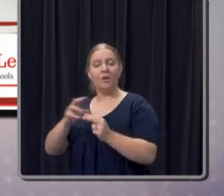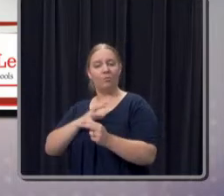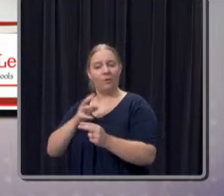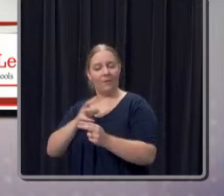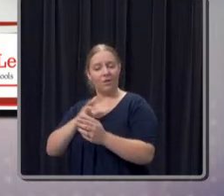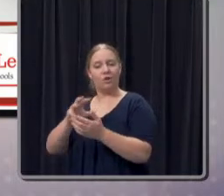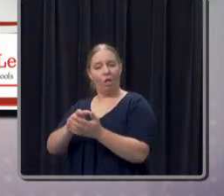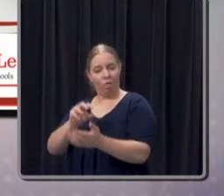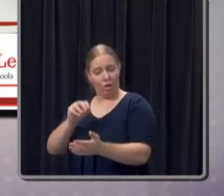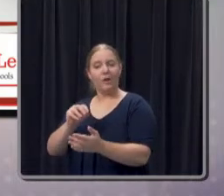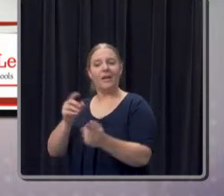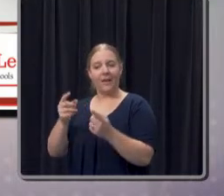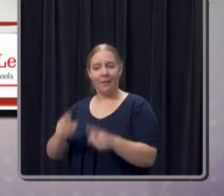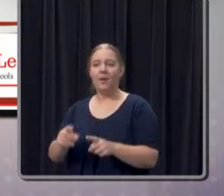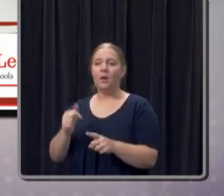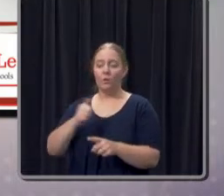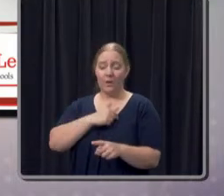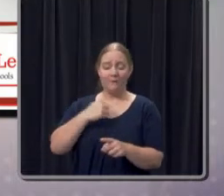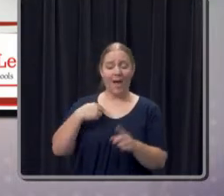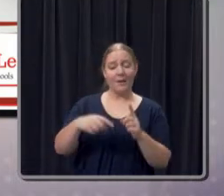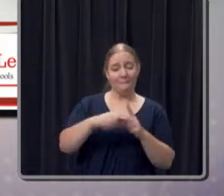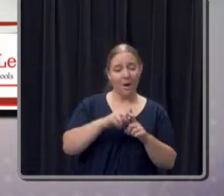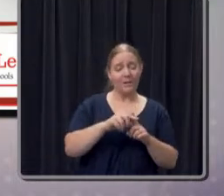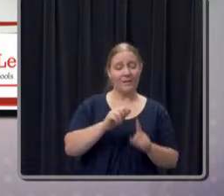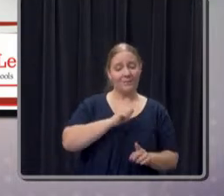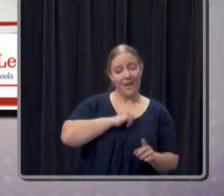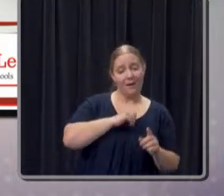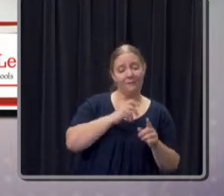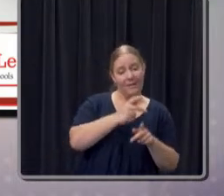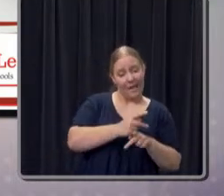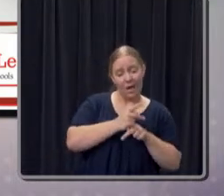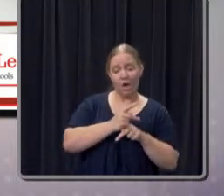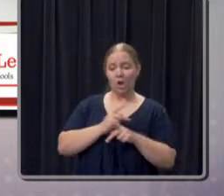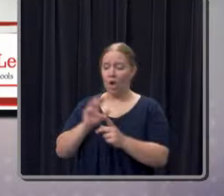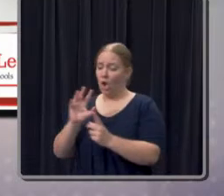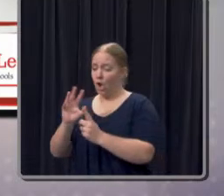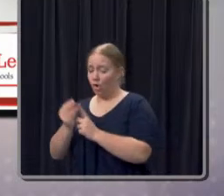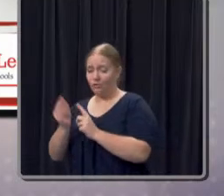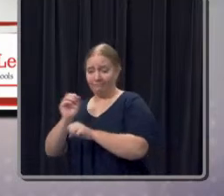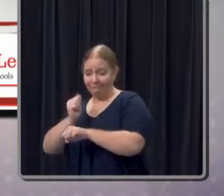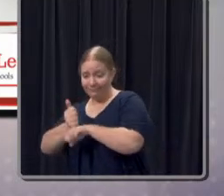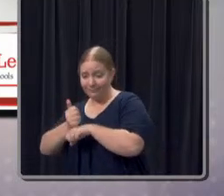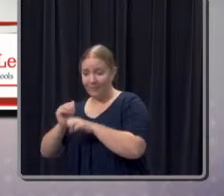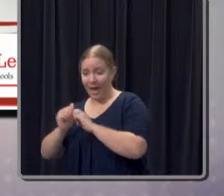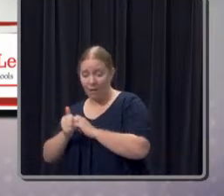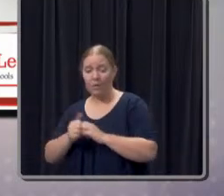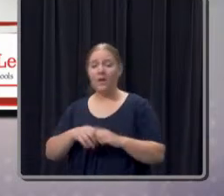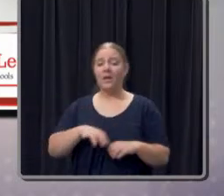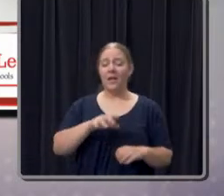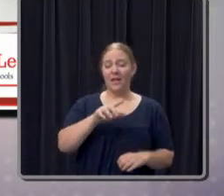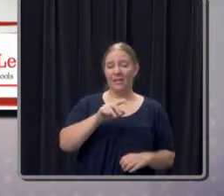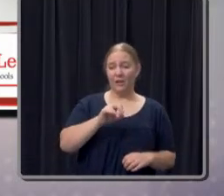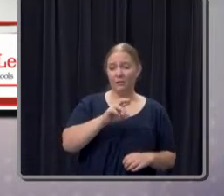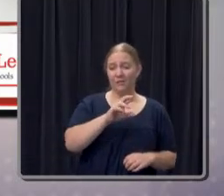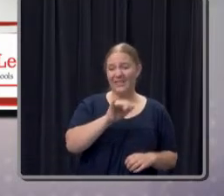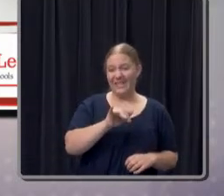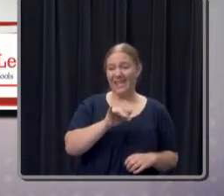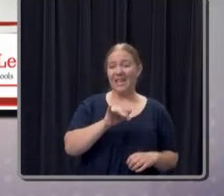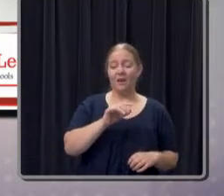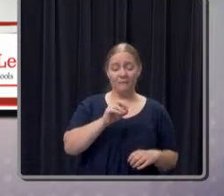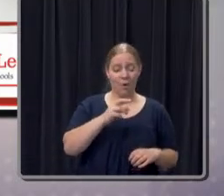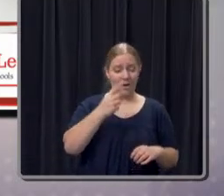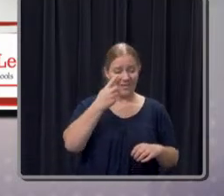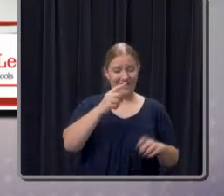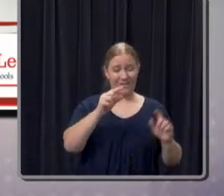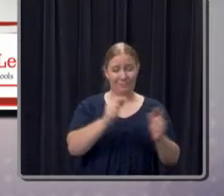sessions. We've had sessions on positive self-care, the culture setter, some literacy activities for small group